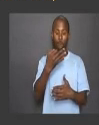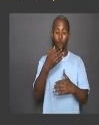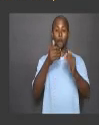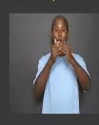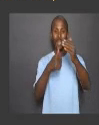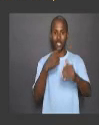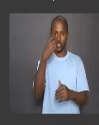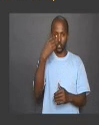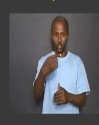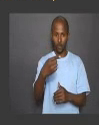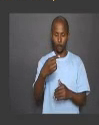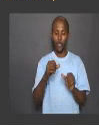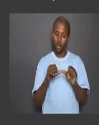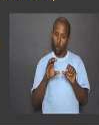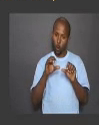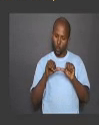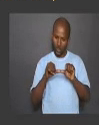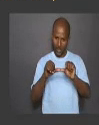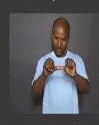g is a constant.